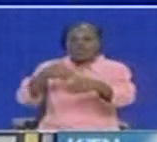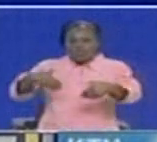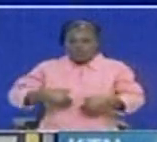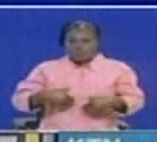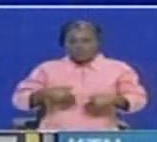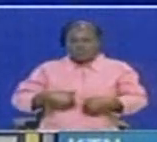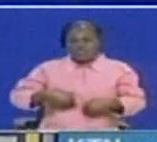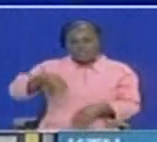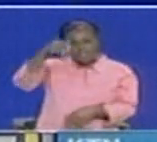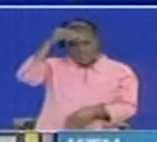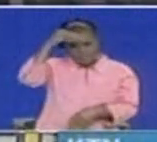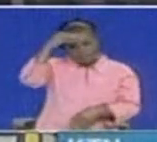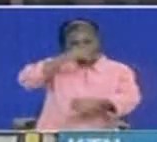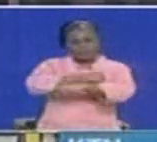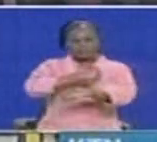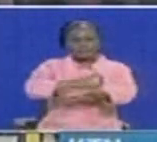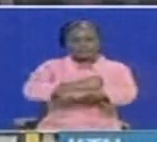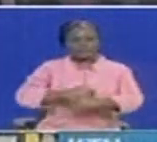Academy.